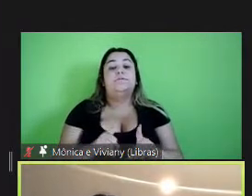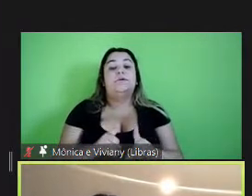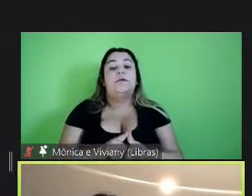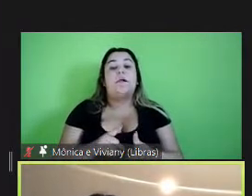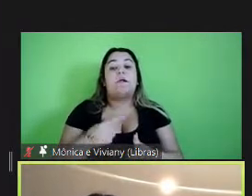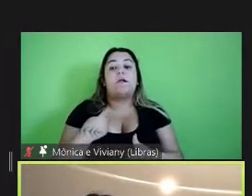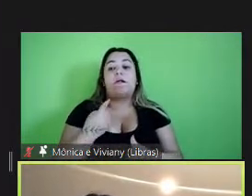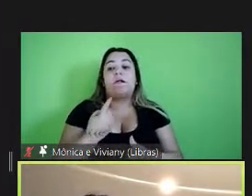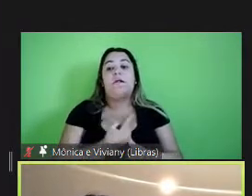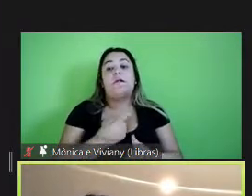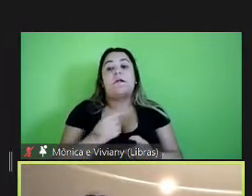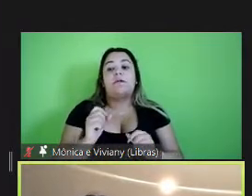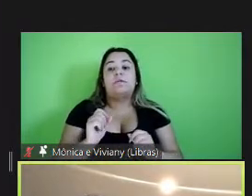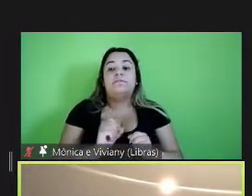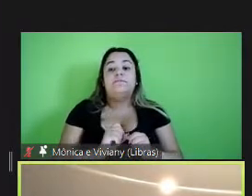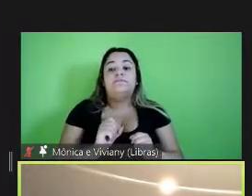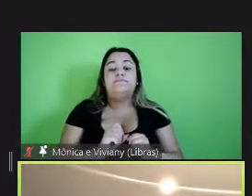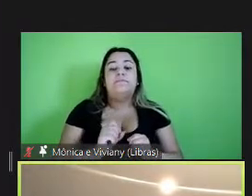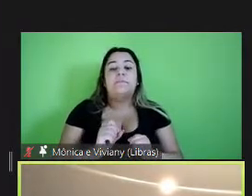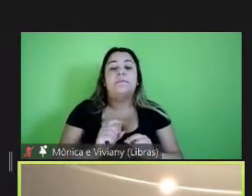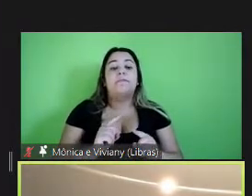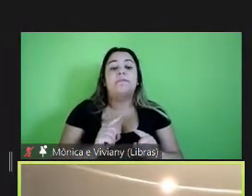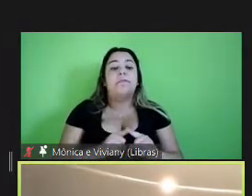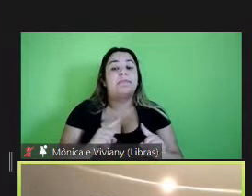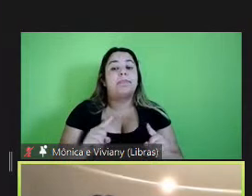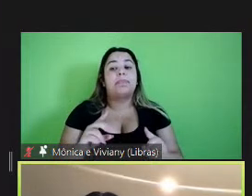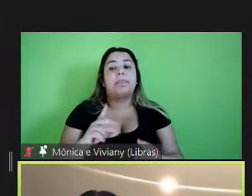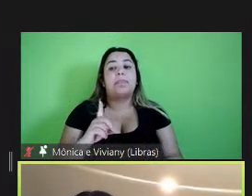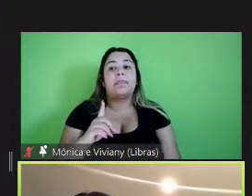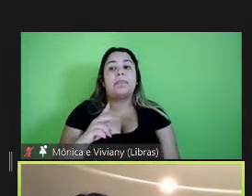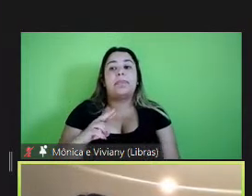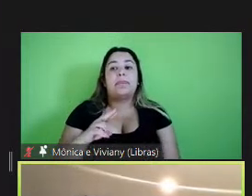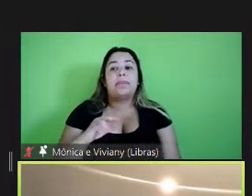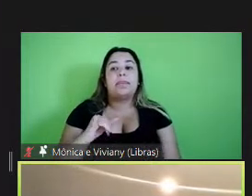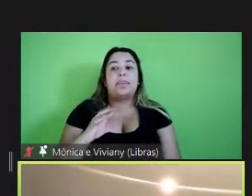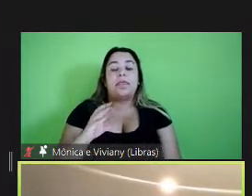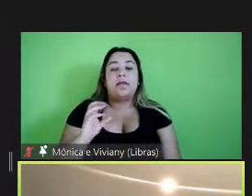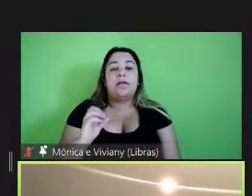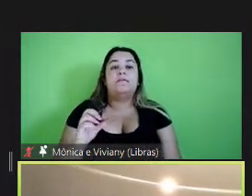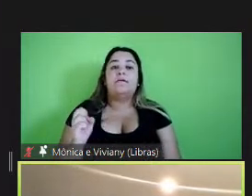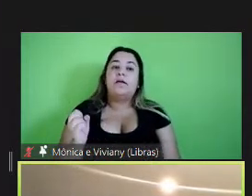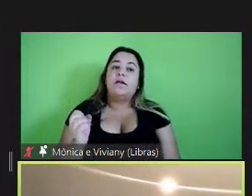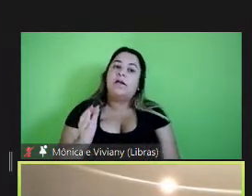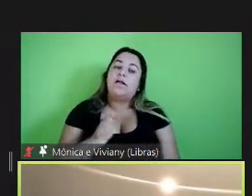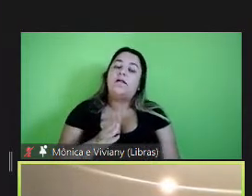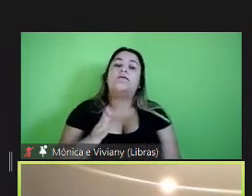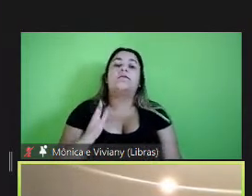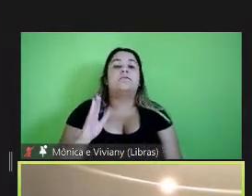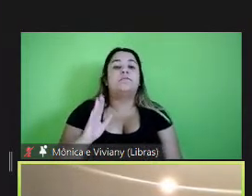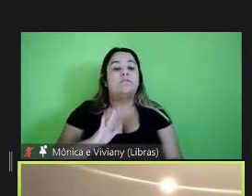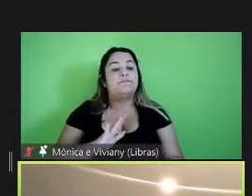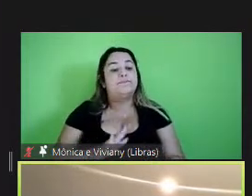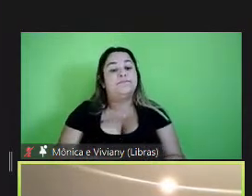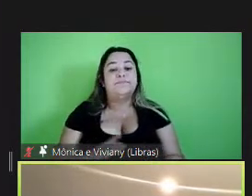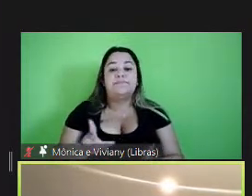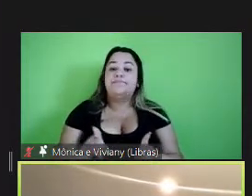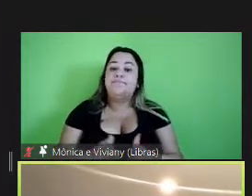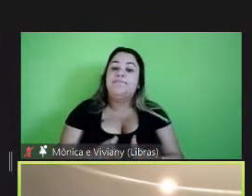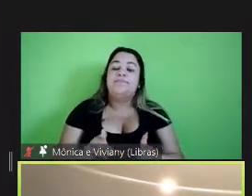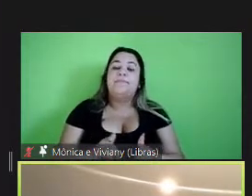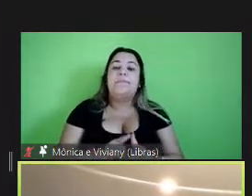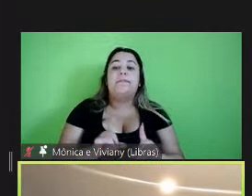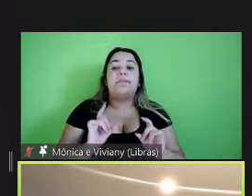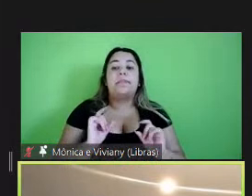new dynamic way of working. There was lots of priorities, I think, within public health at the time that we started looking at the whole systems approach,